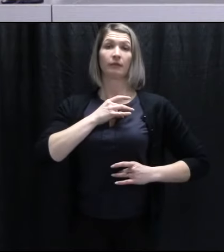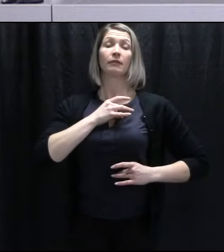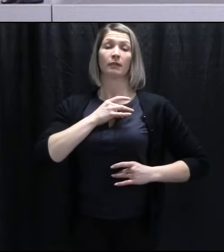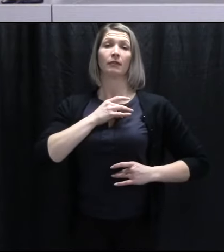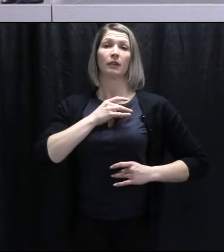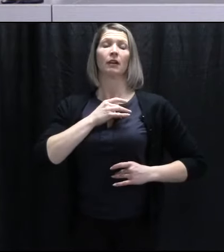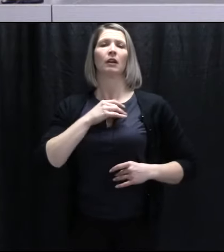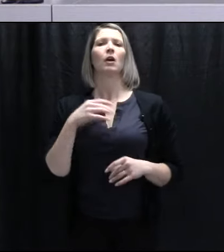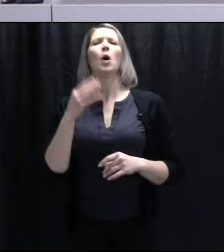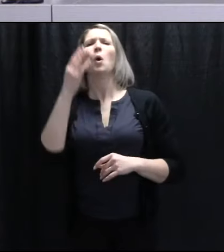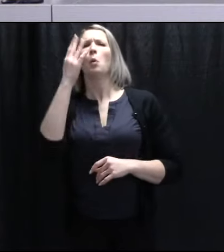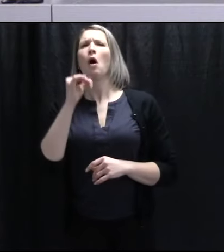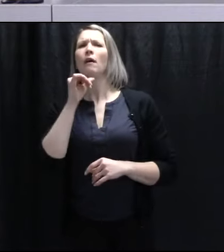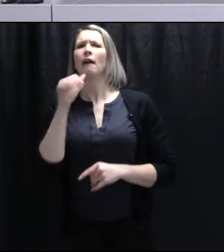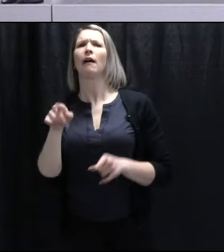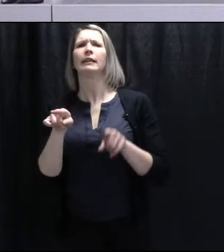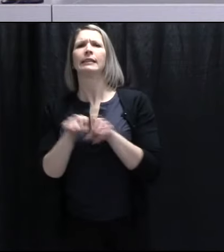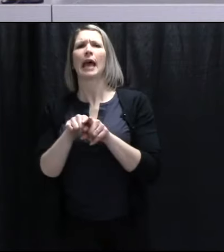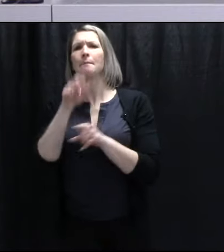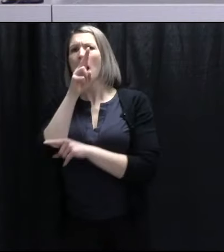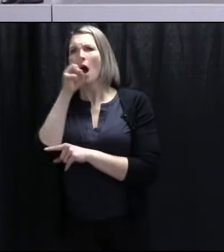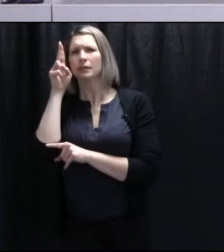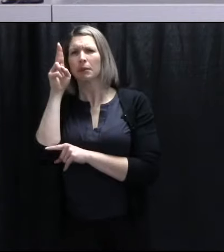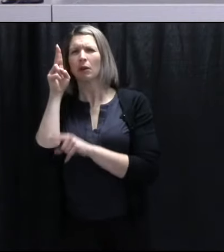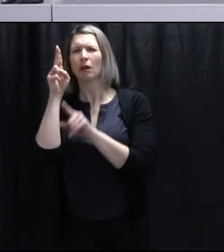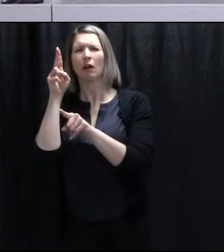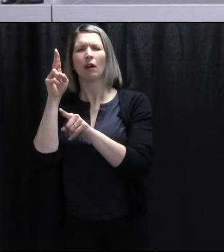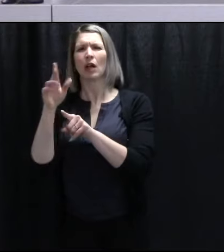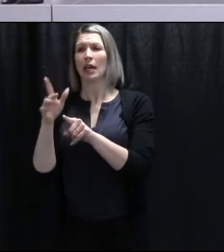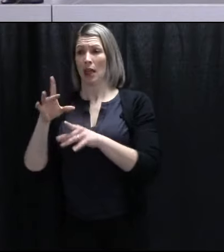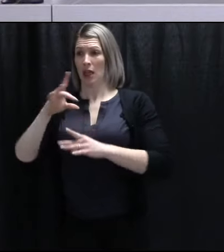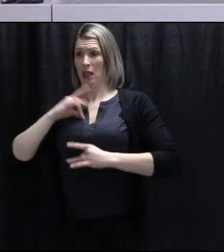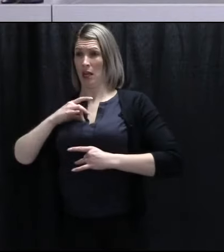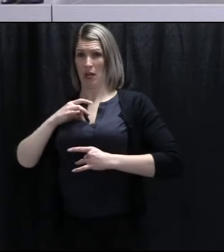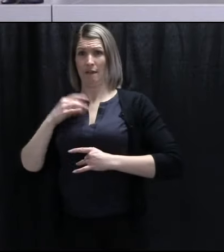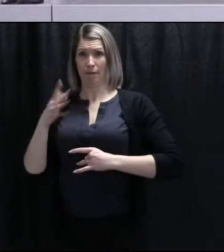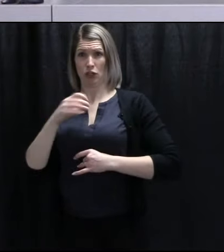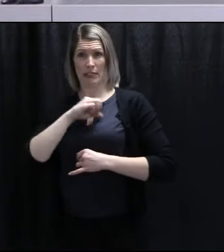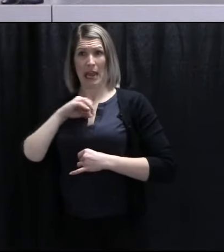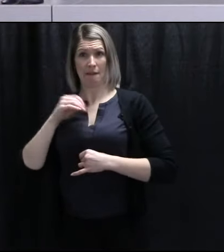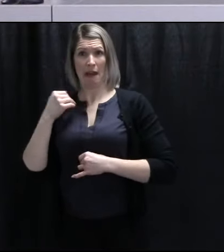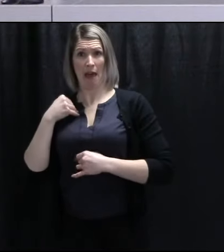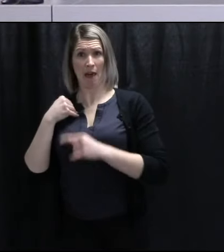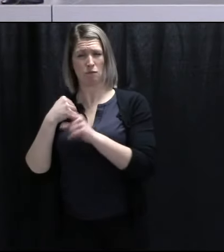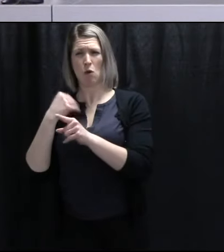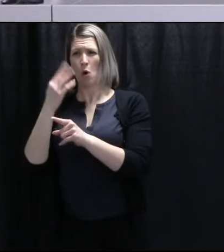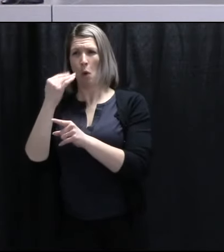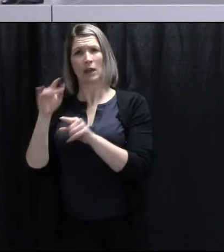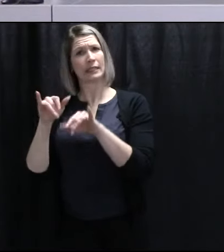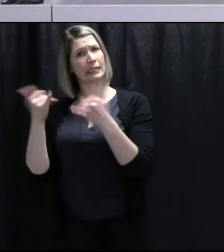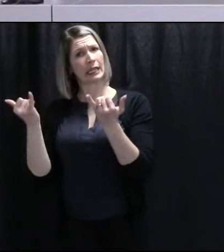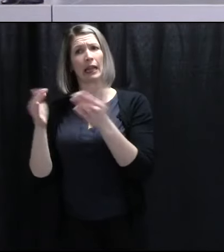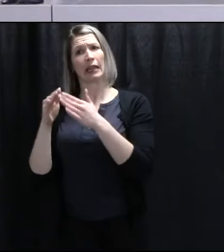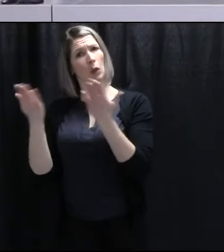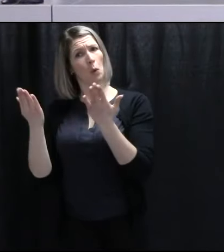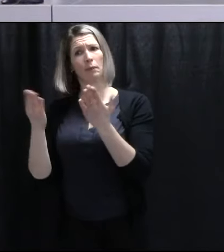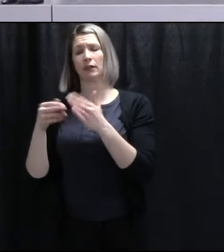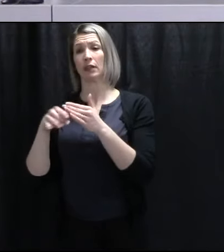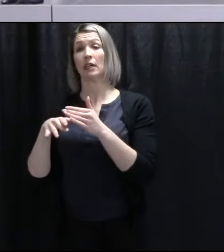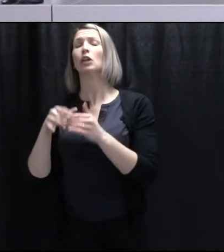in a hospital or health clinic? What are the procedures, and will healthcare workers receive their full